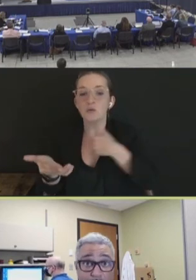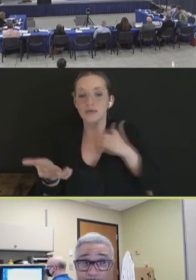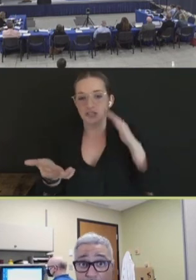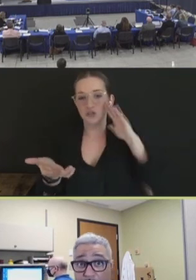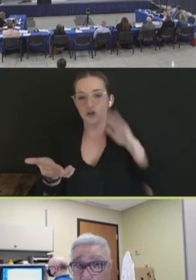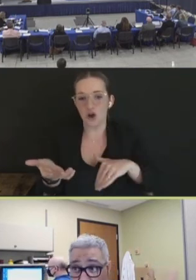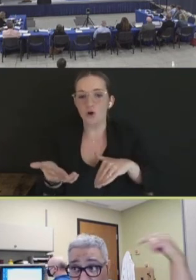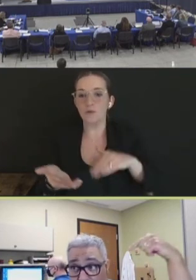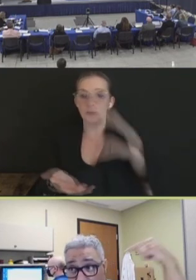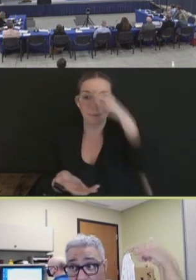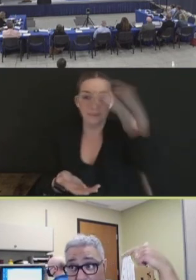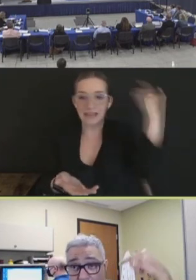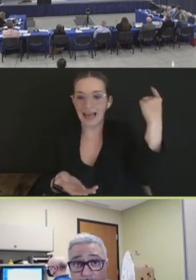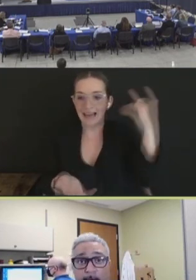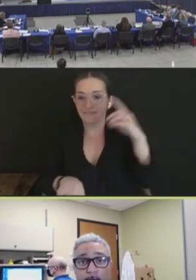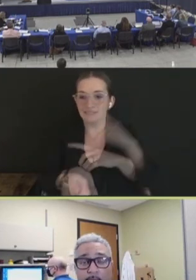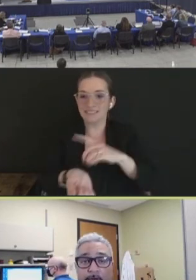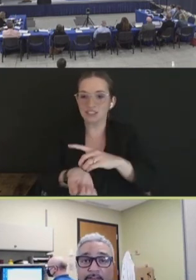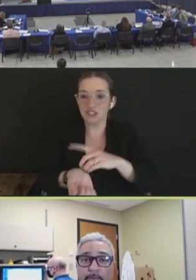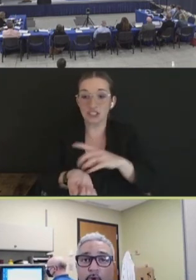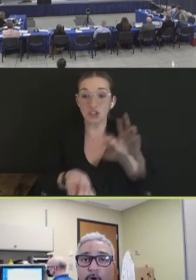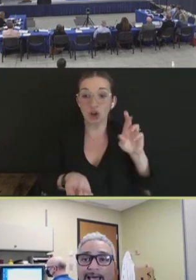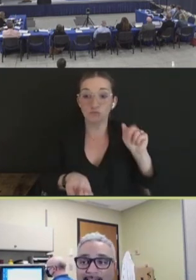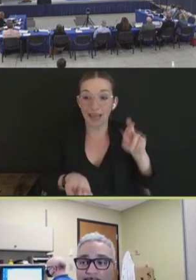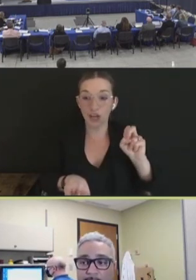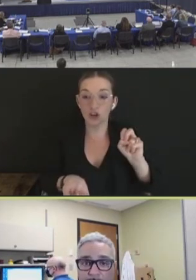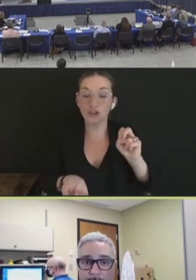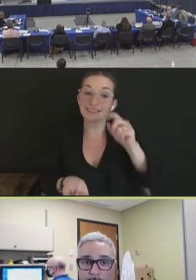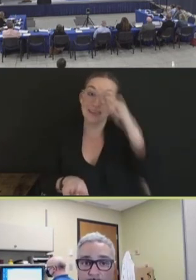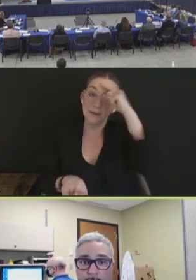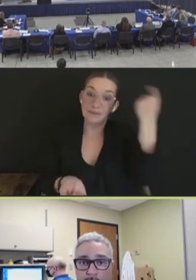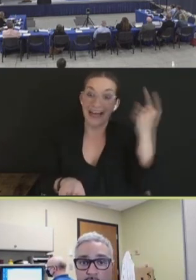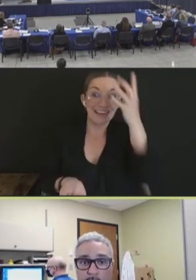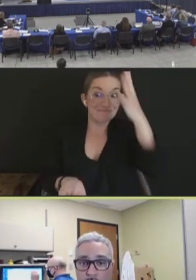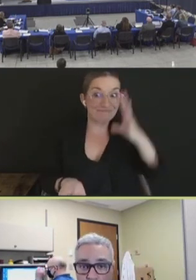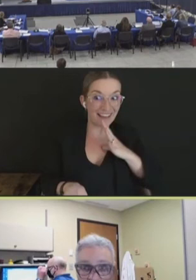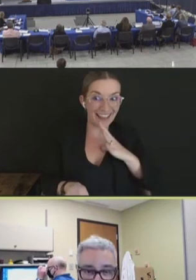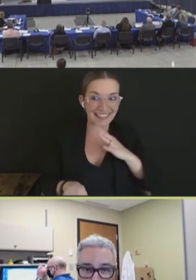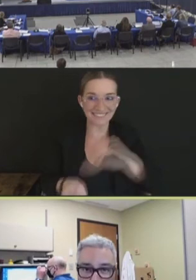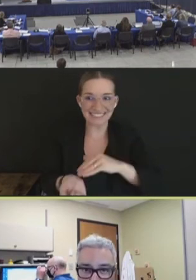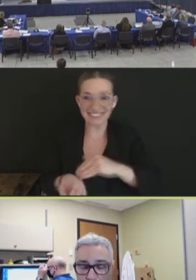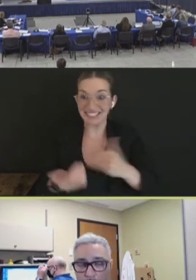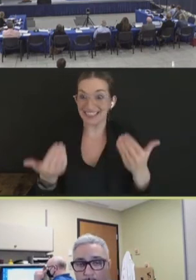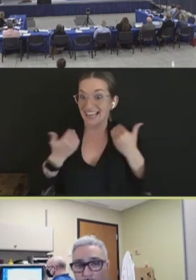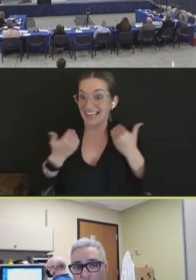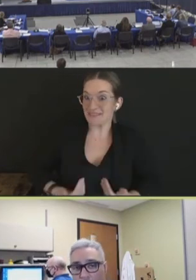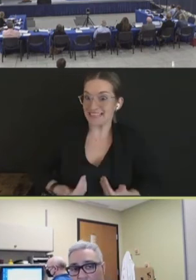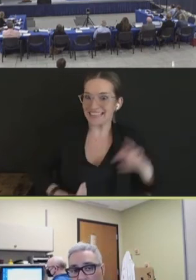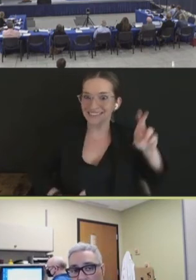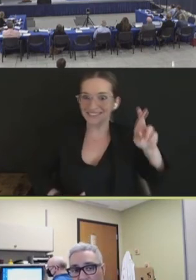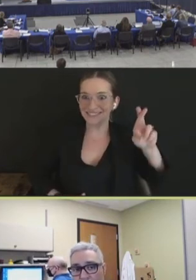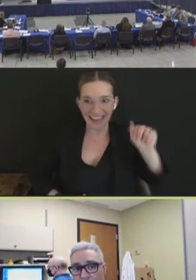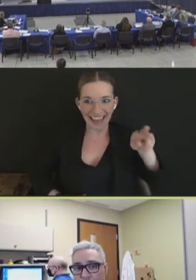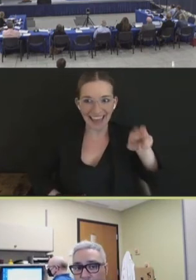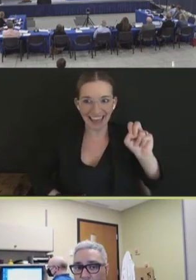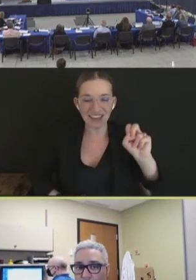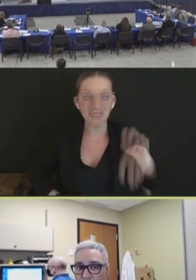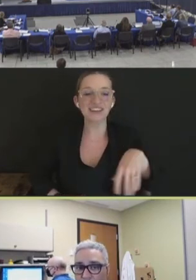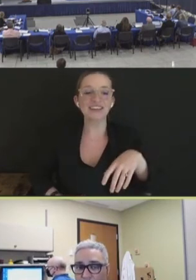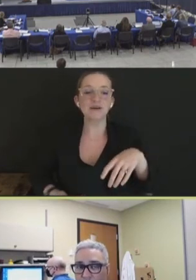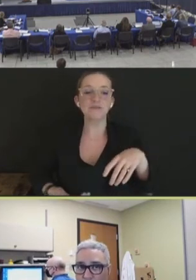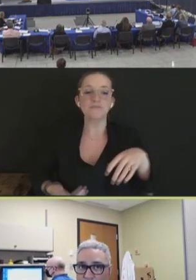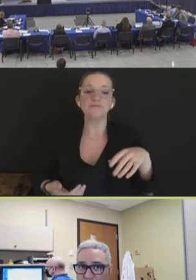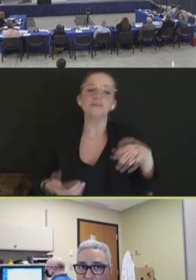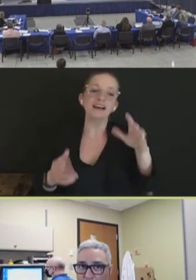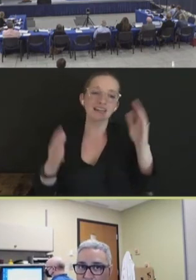especially Black male physicians like this guy, but even more in academic medicine or research, we're super rare. I talk about this issue of restorative